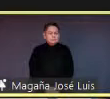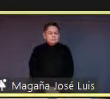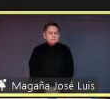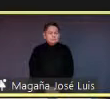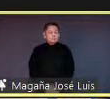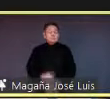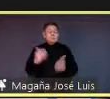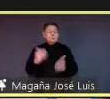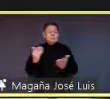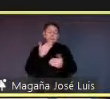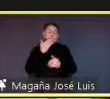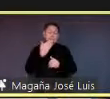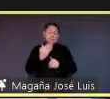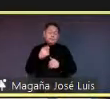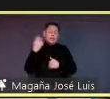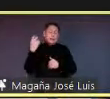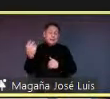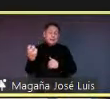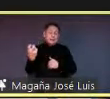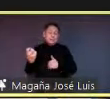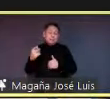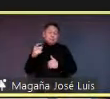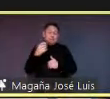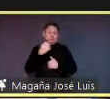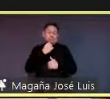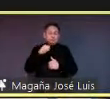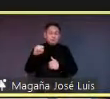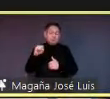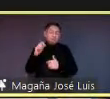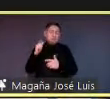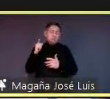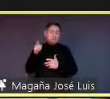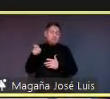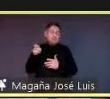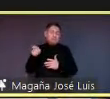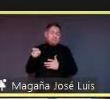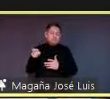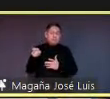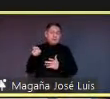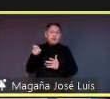These competencies are displayed during their